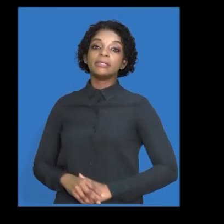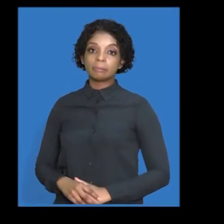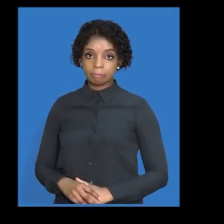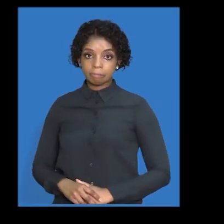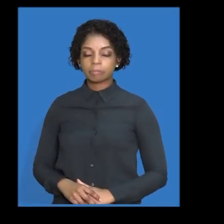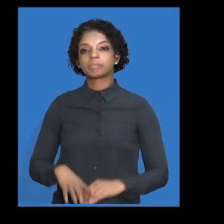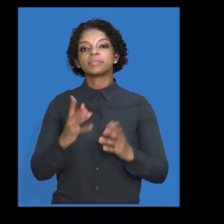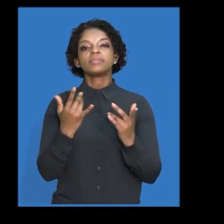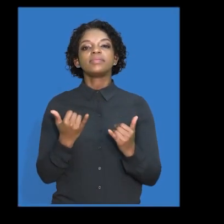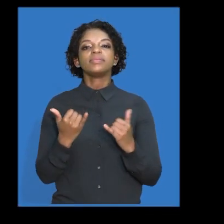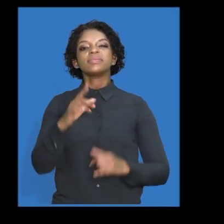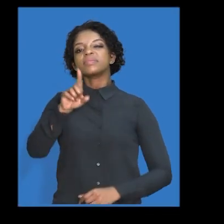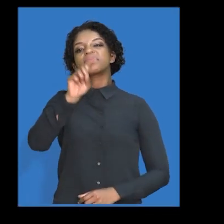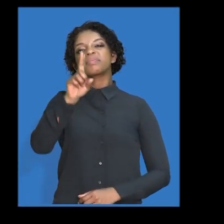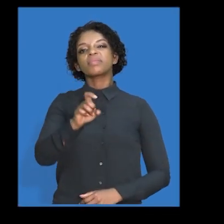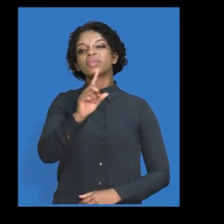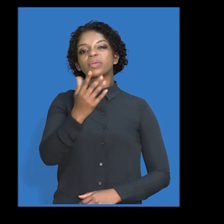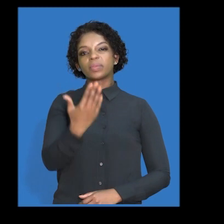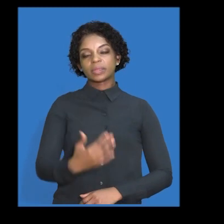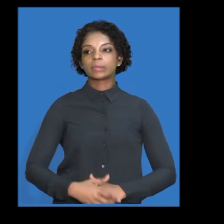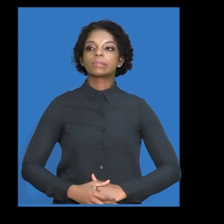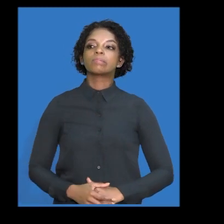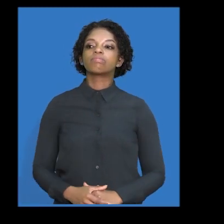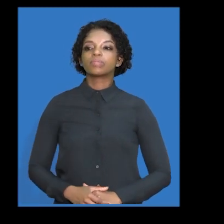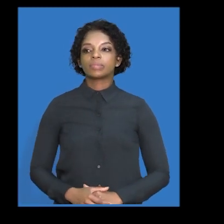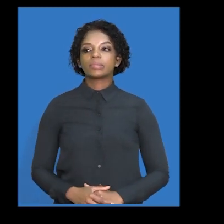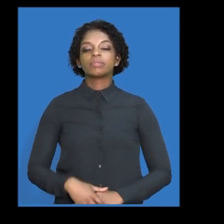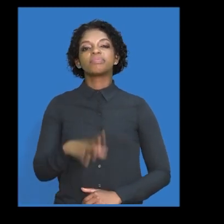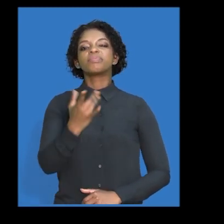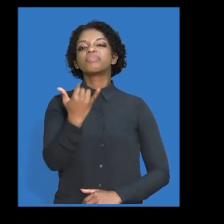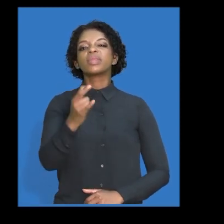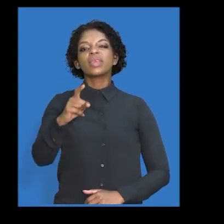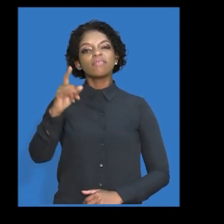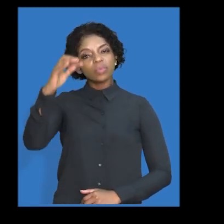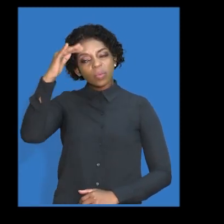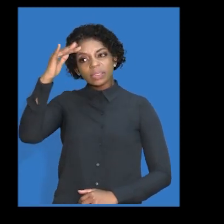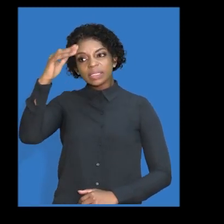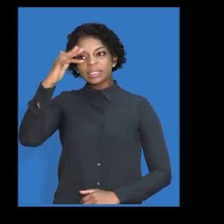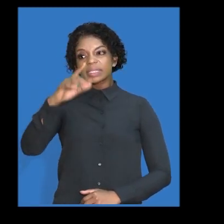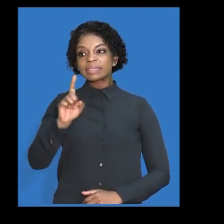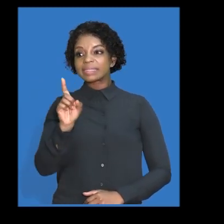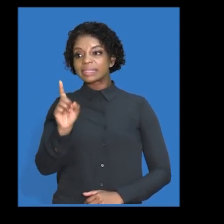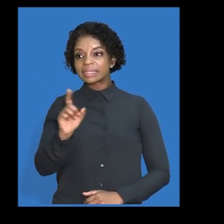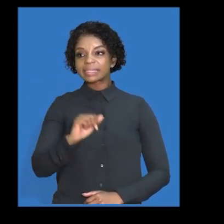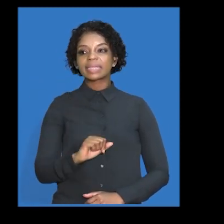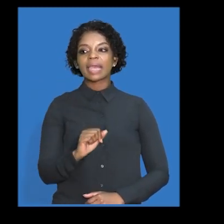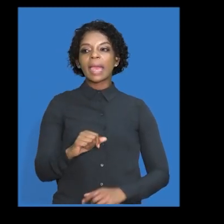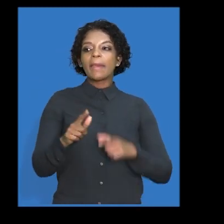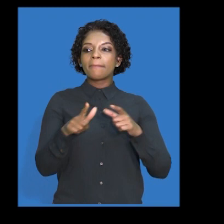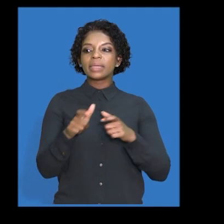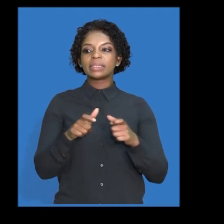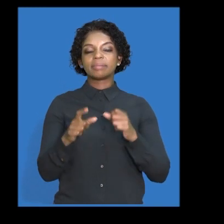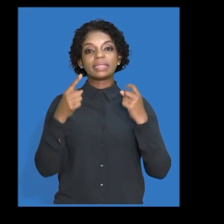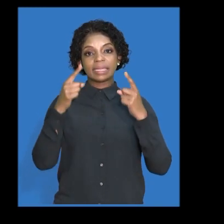is asking from us here. So firstly, now we need to consider management success, management failure,